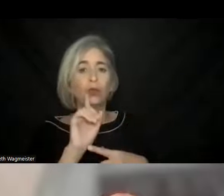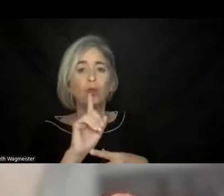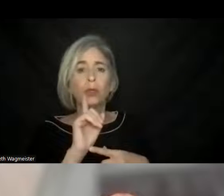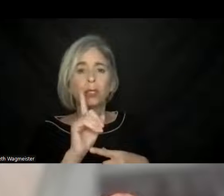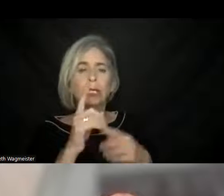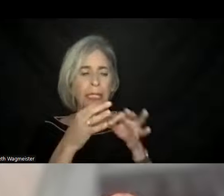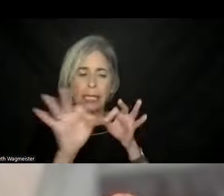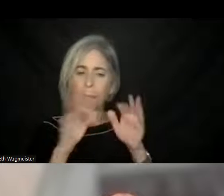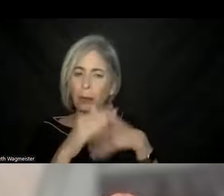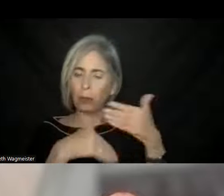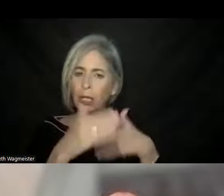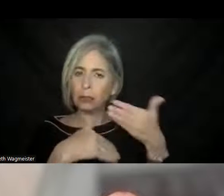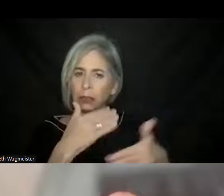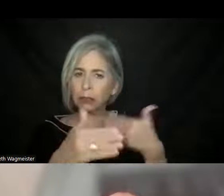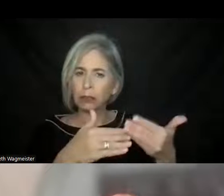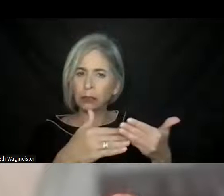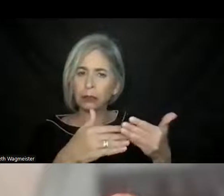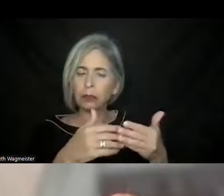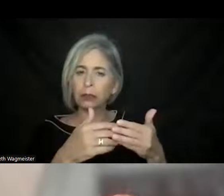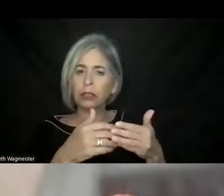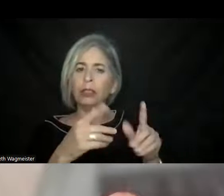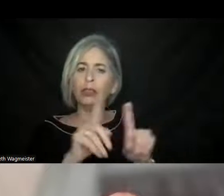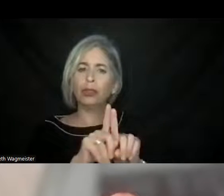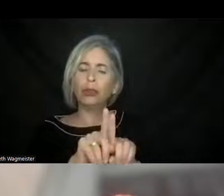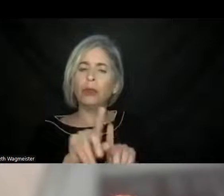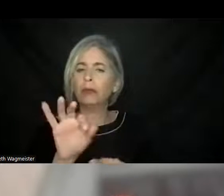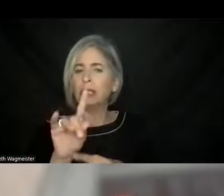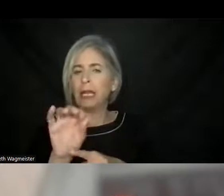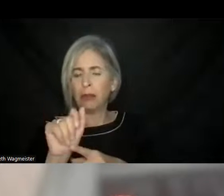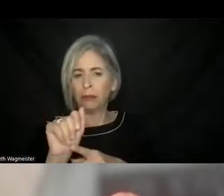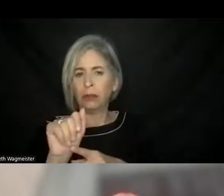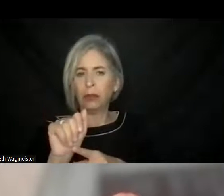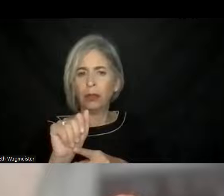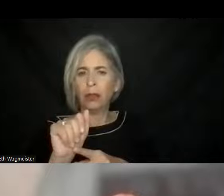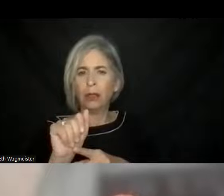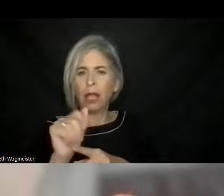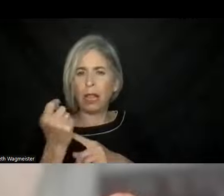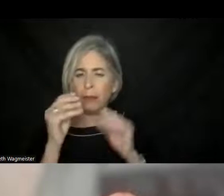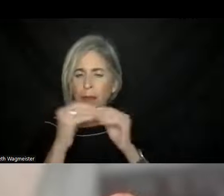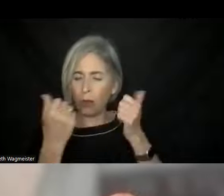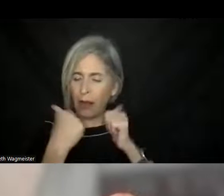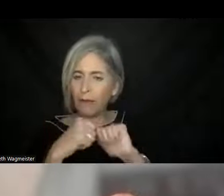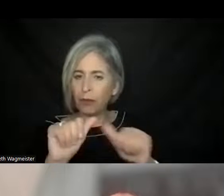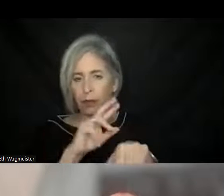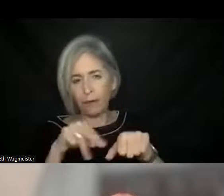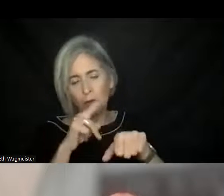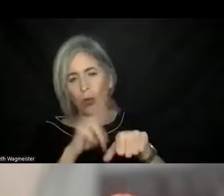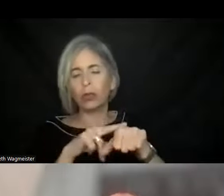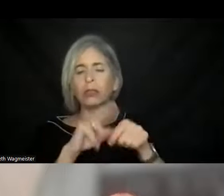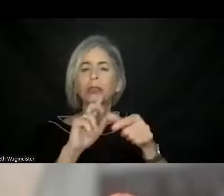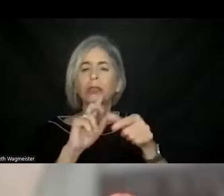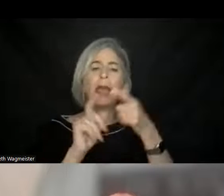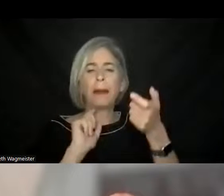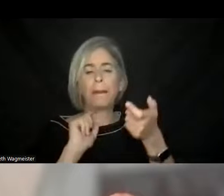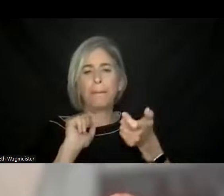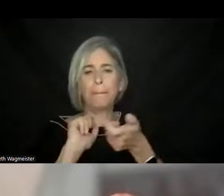simple process of adding a catalog to the data schema. It's a little bit more effort to then